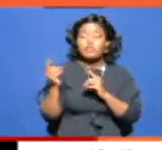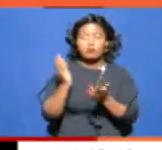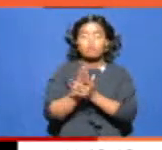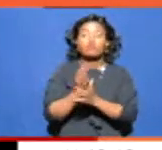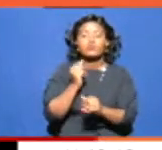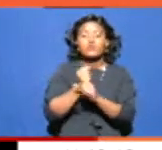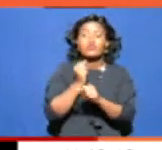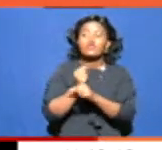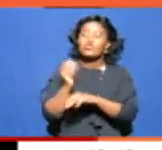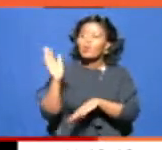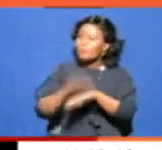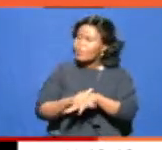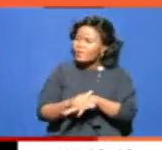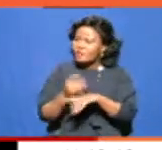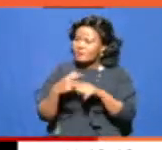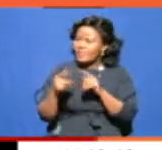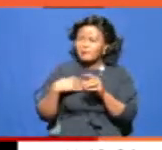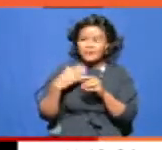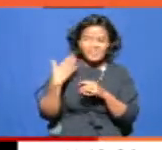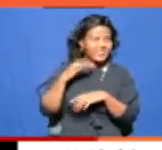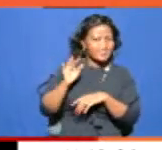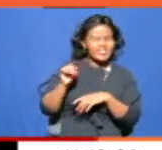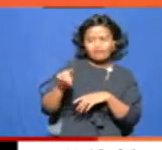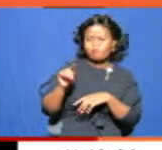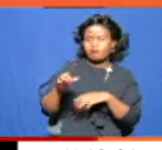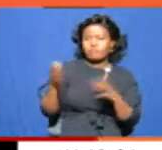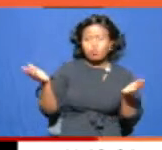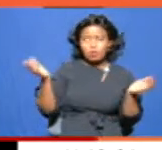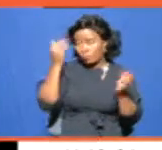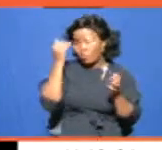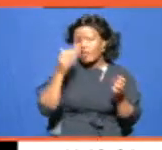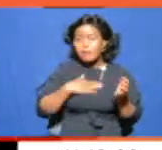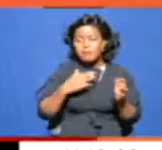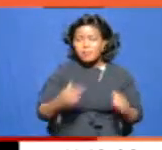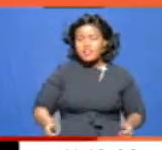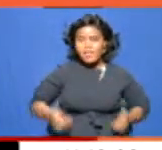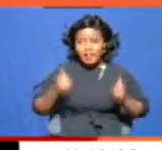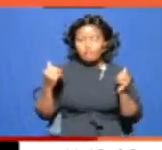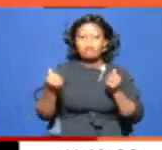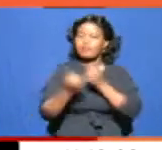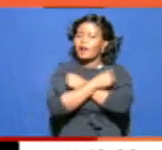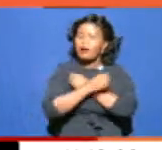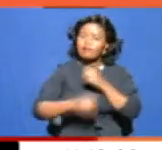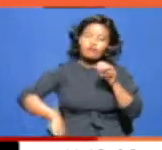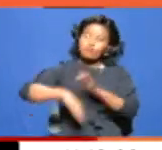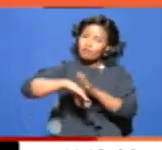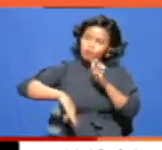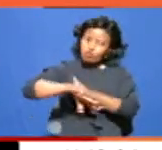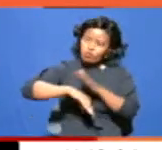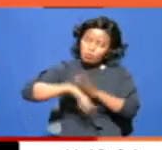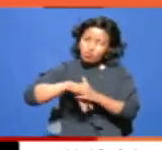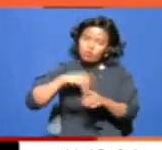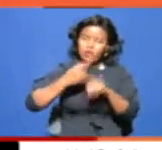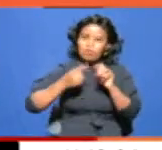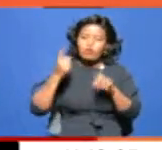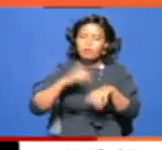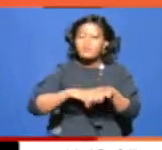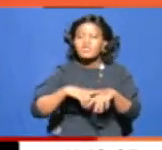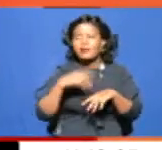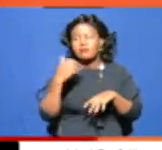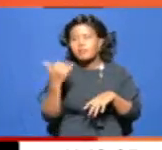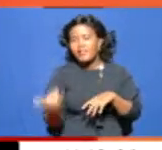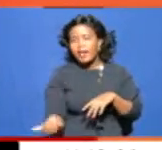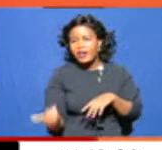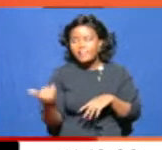not what I wanted to do, because all my life I've known football. I've played football from a very tender age. So while in Dubai, I